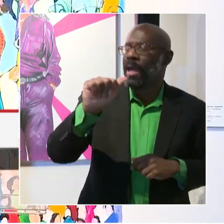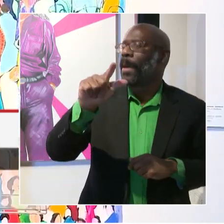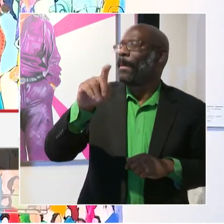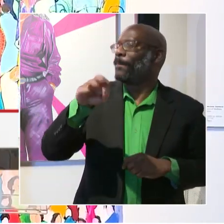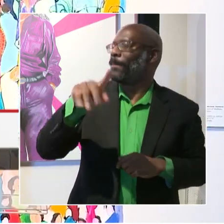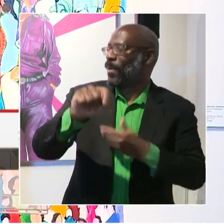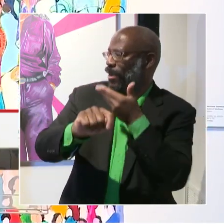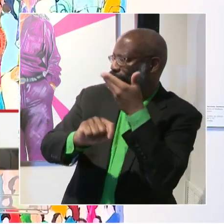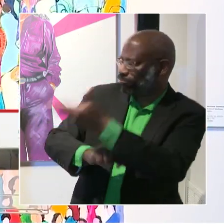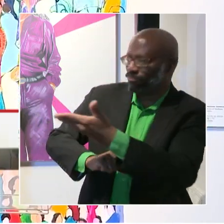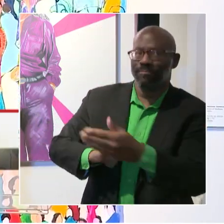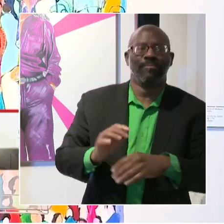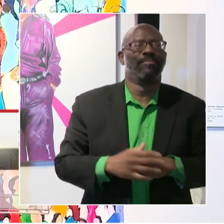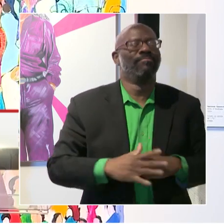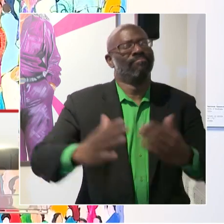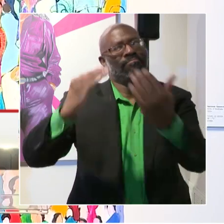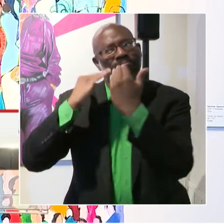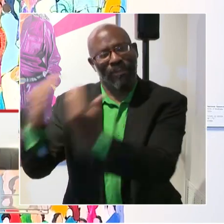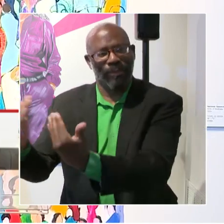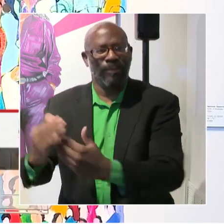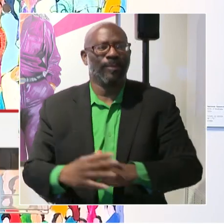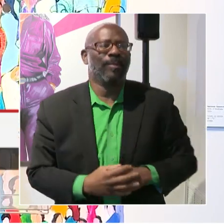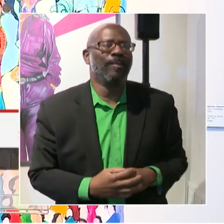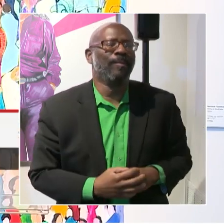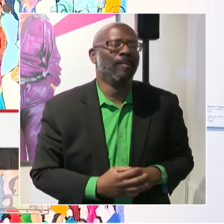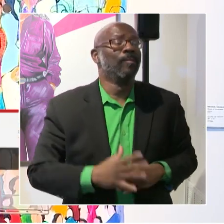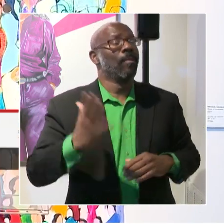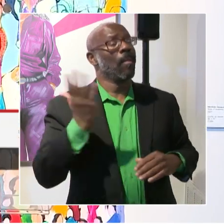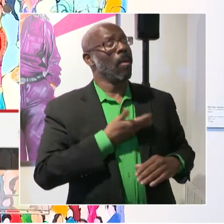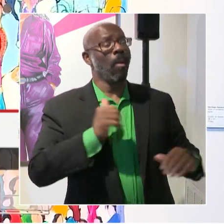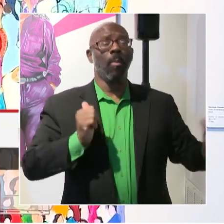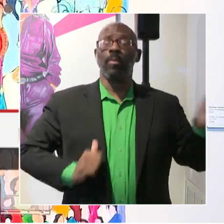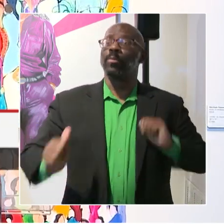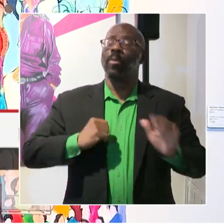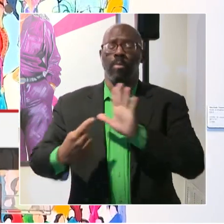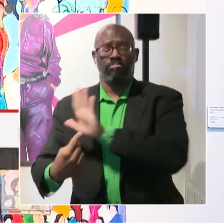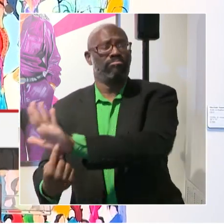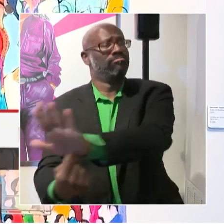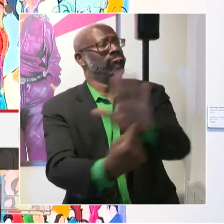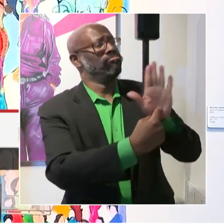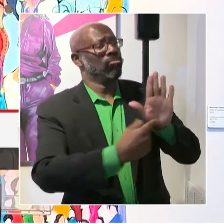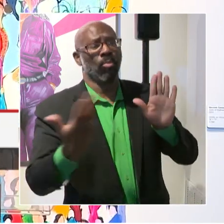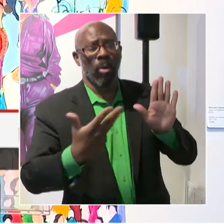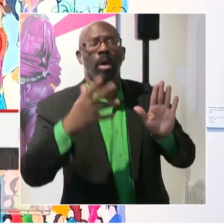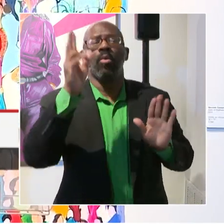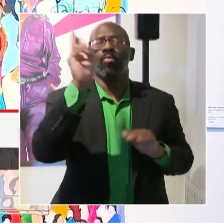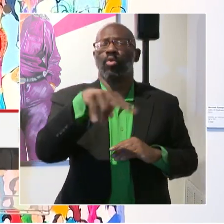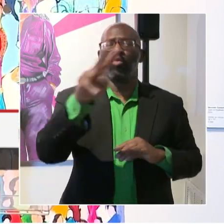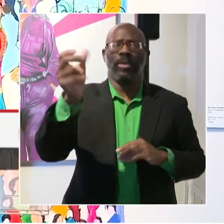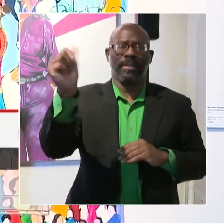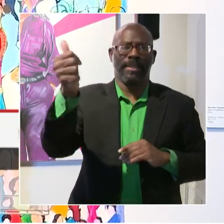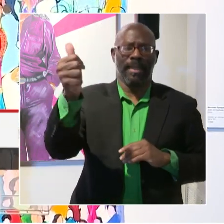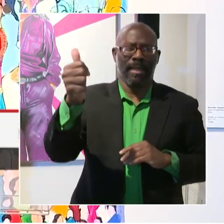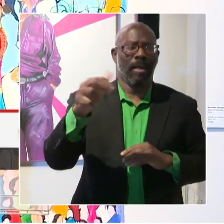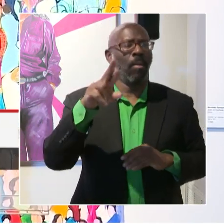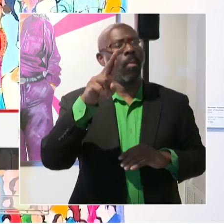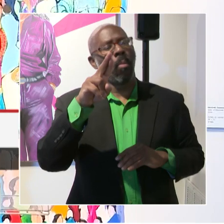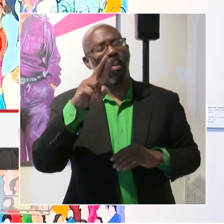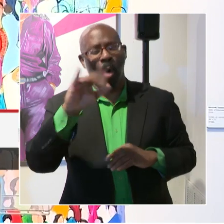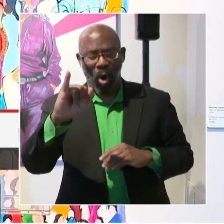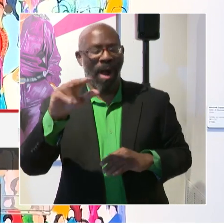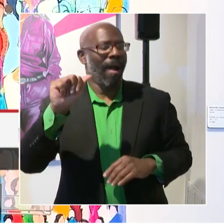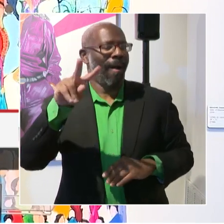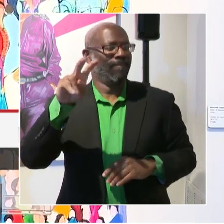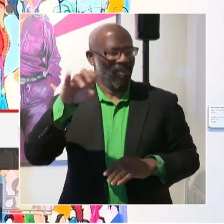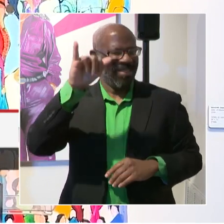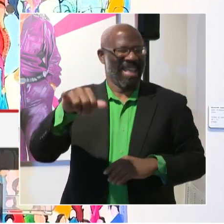showroom is located on 2010 Rhode Island Avenue, and what we do is so many amazing things, from styling to personal